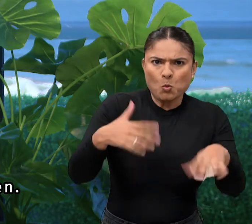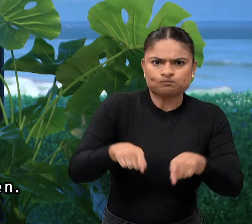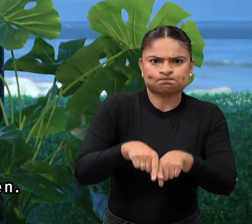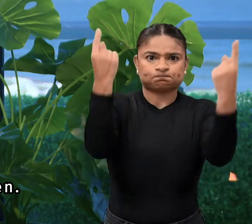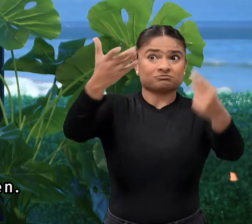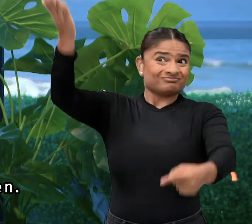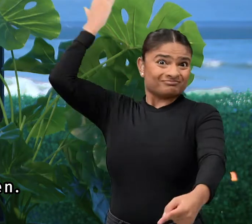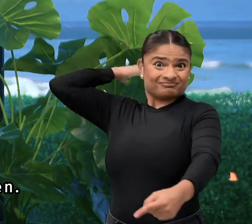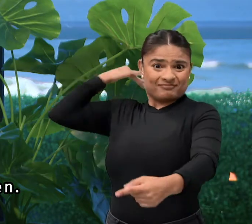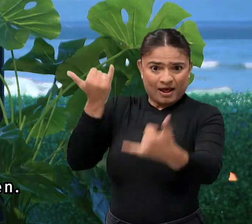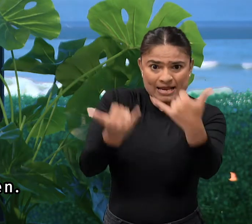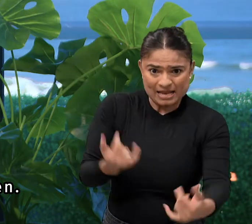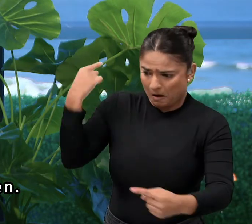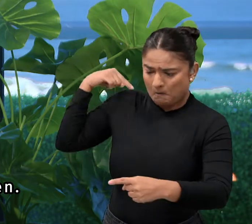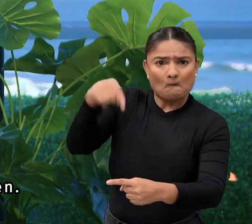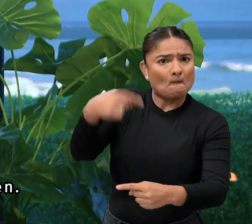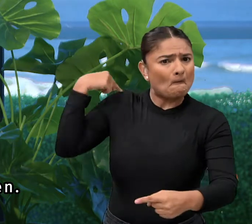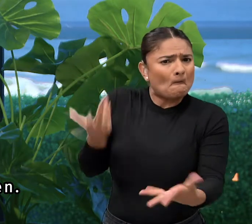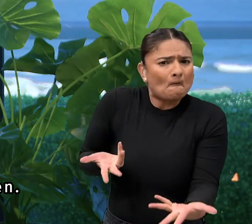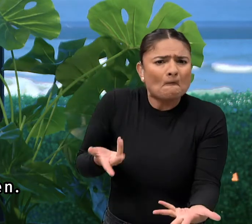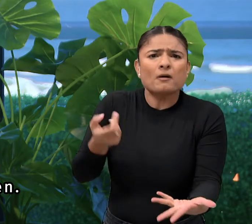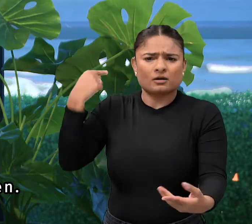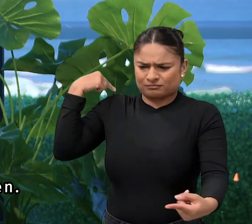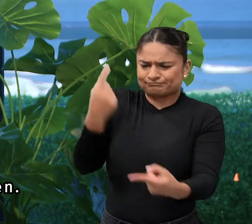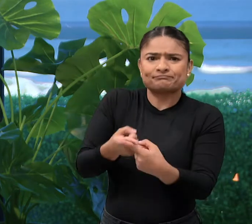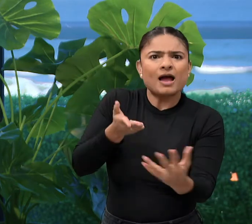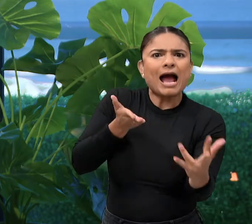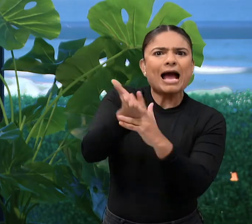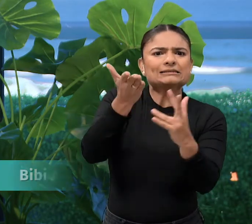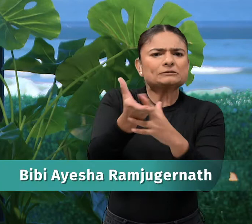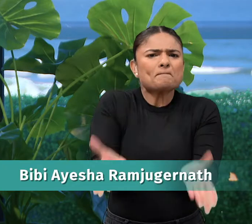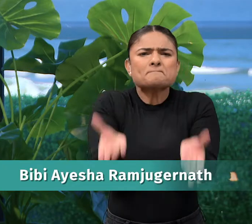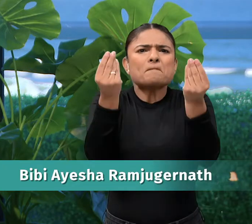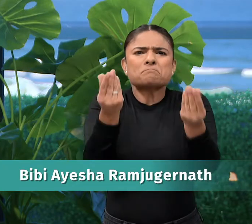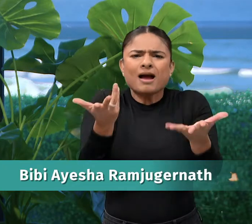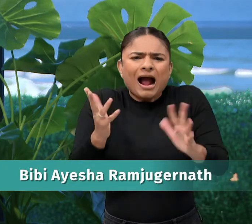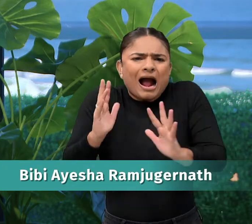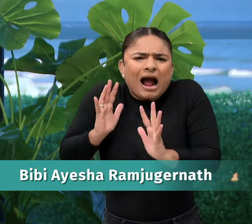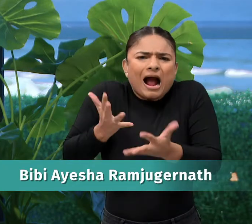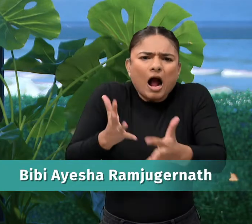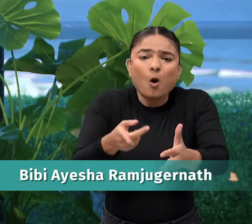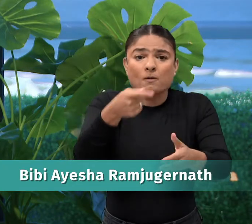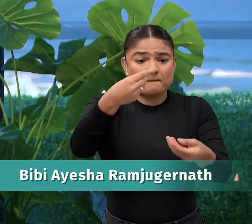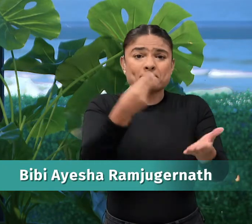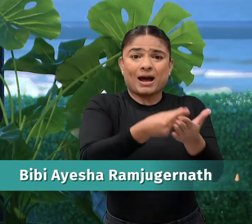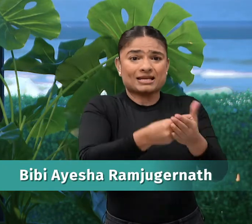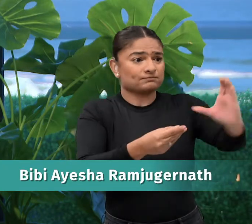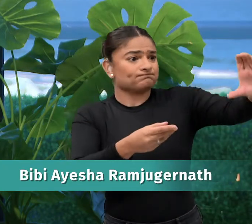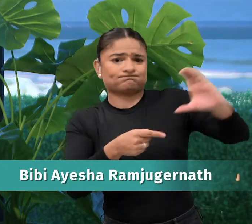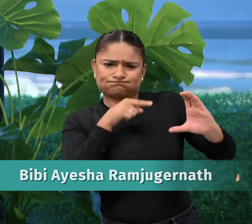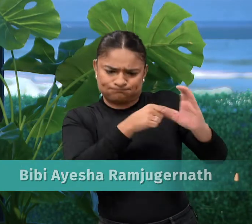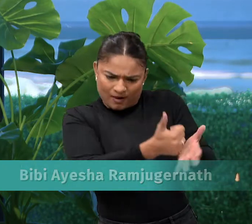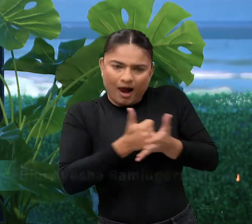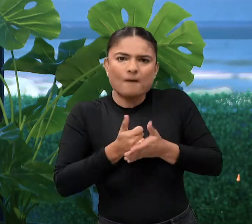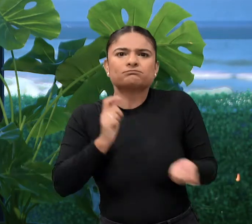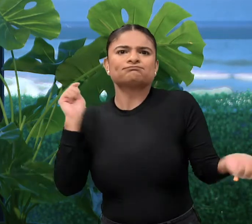is quite different now to what it was back then. To what extent did having access to compensation funds